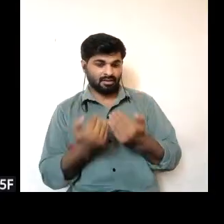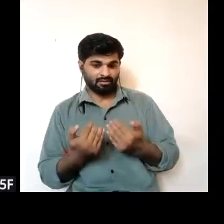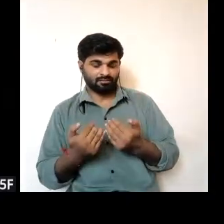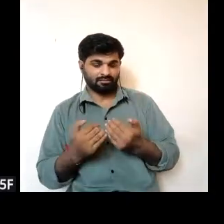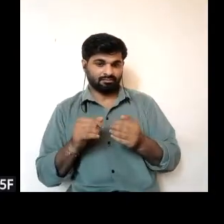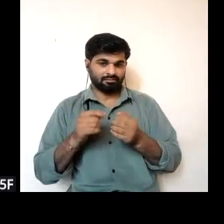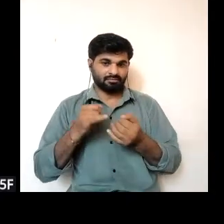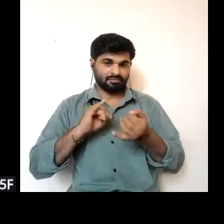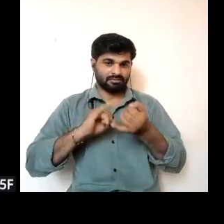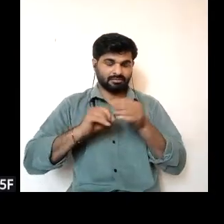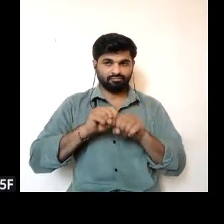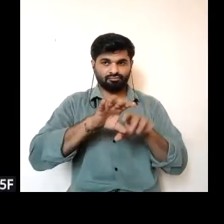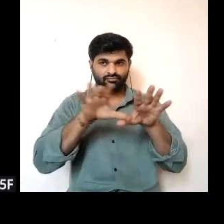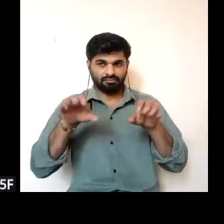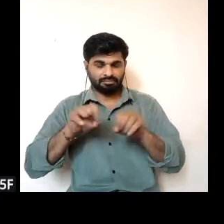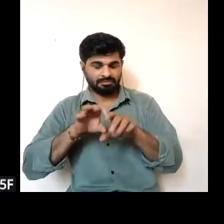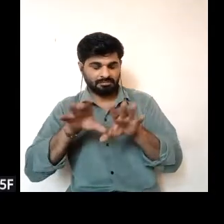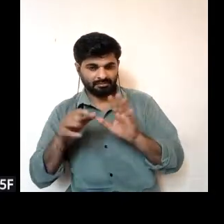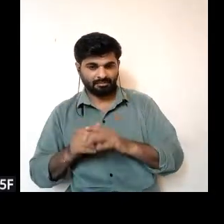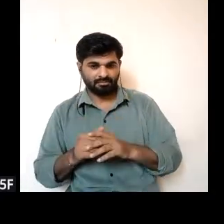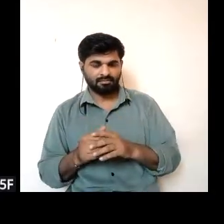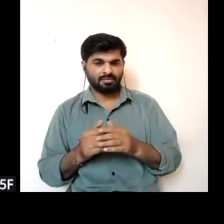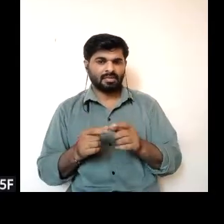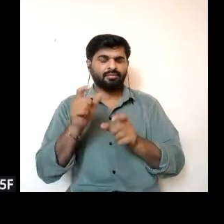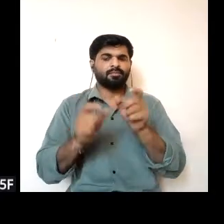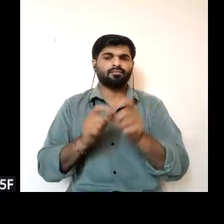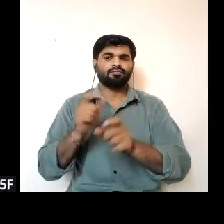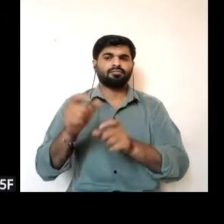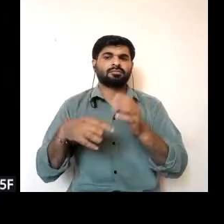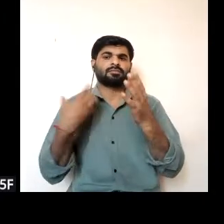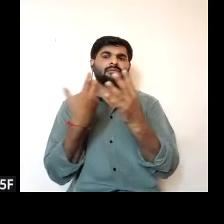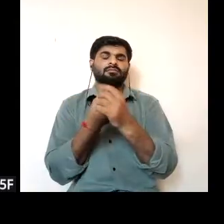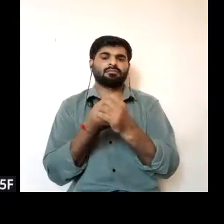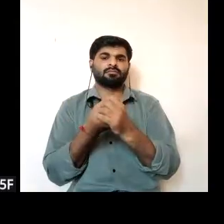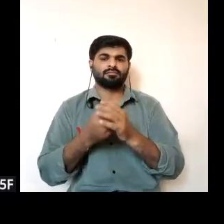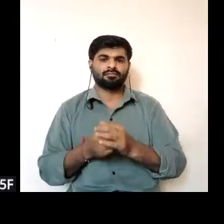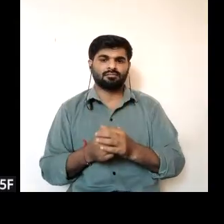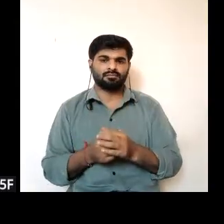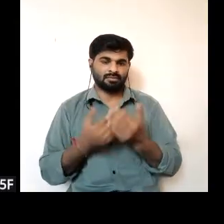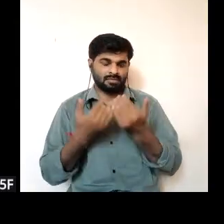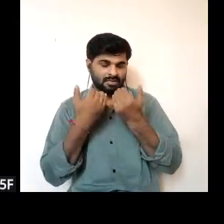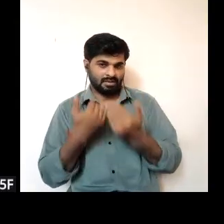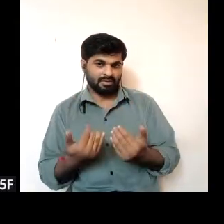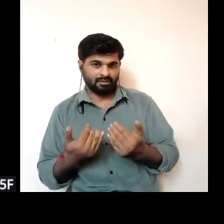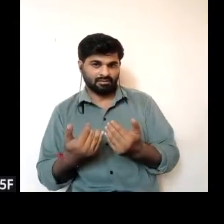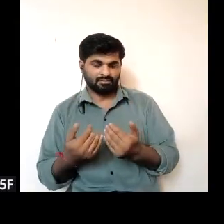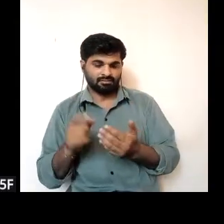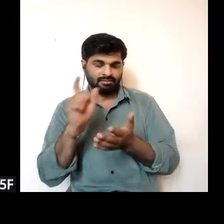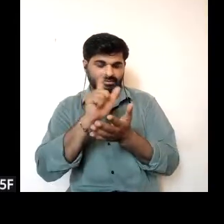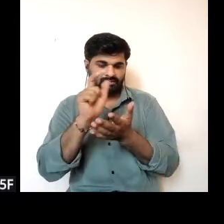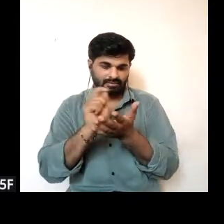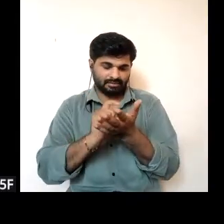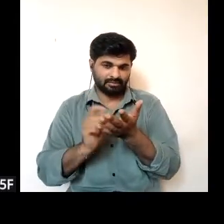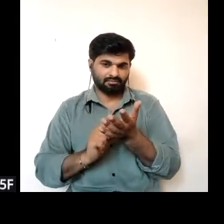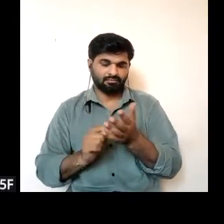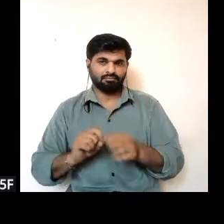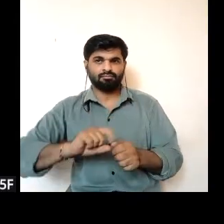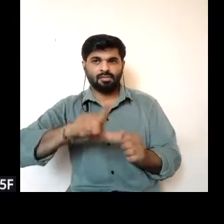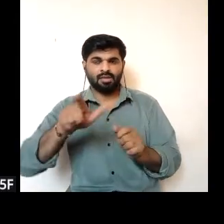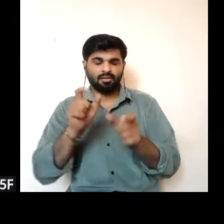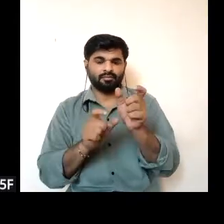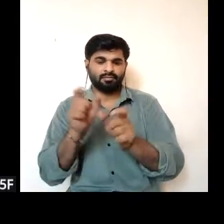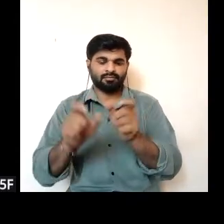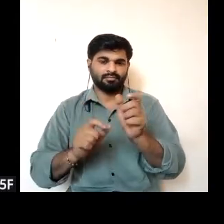etc., to get people together. But at that time, we had to write letters to all the people and ask them that why don't you